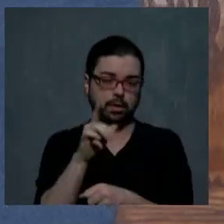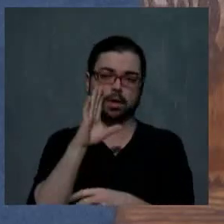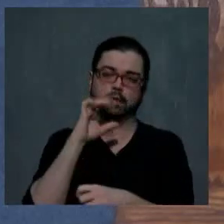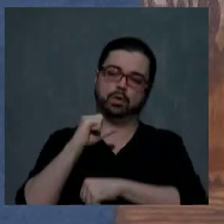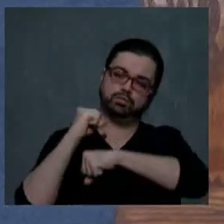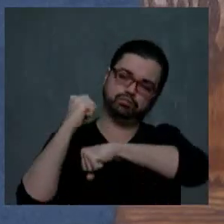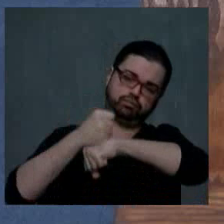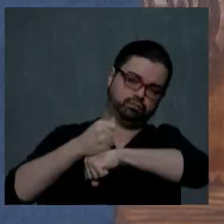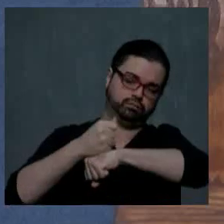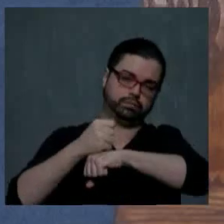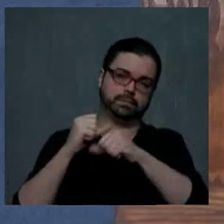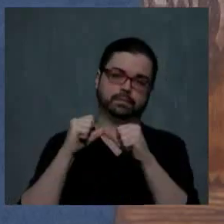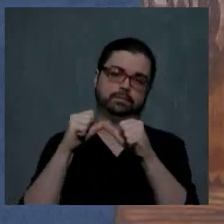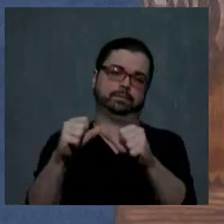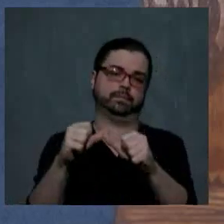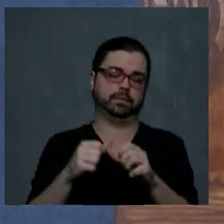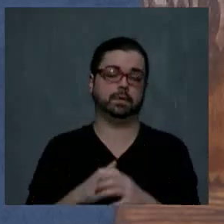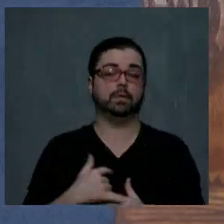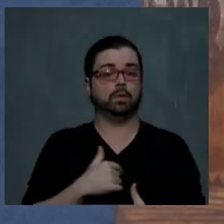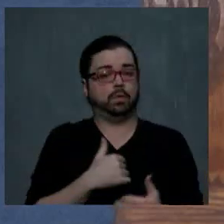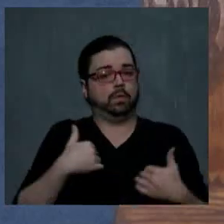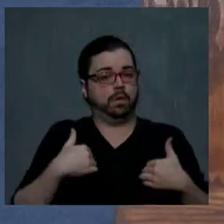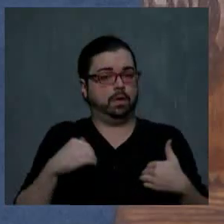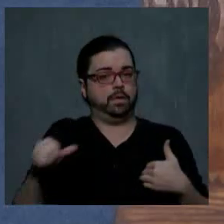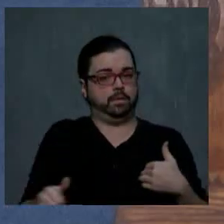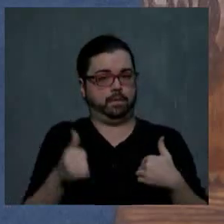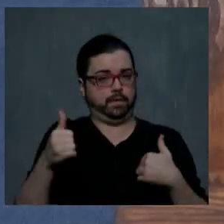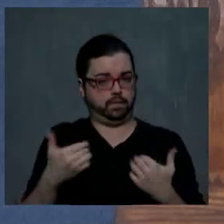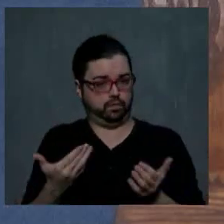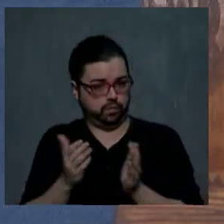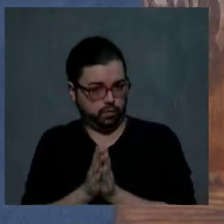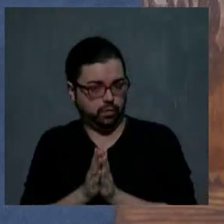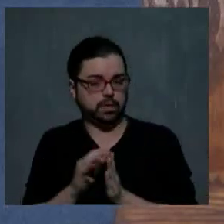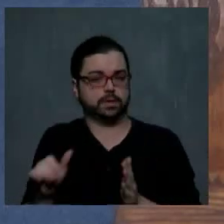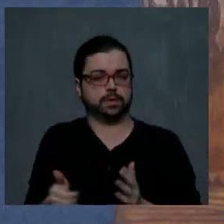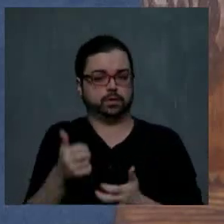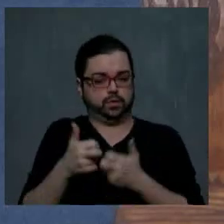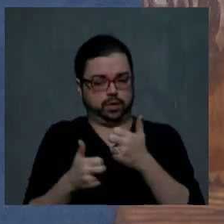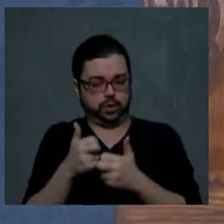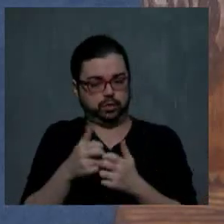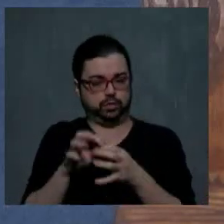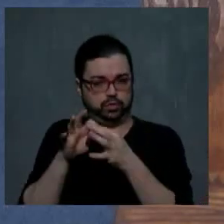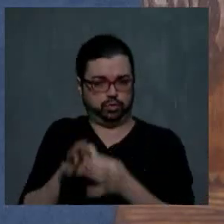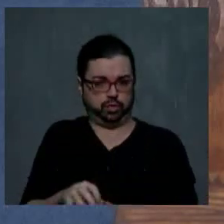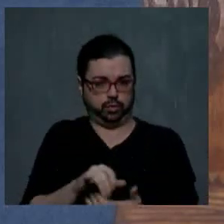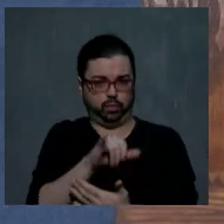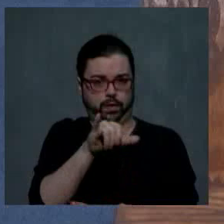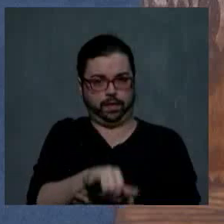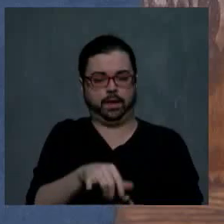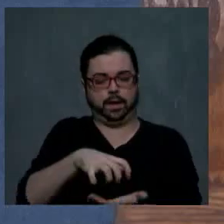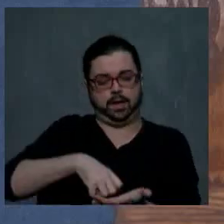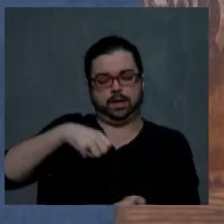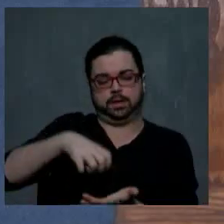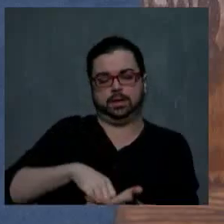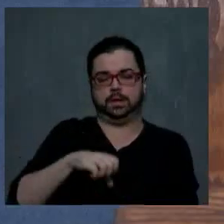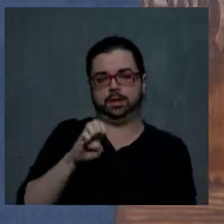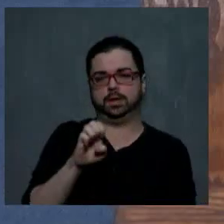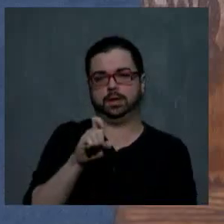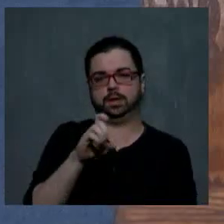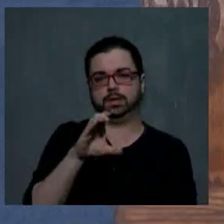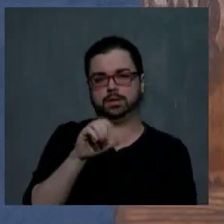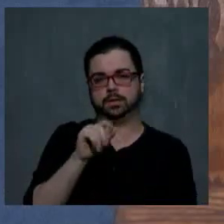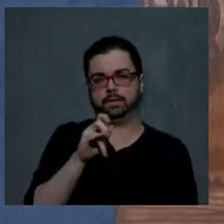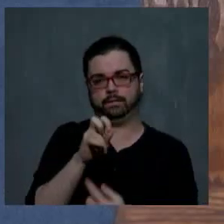other conditions associated with the issuance of that excavation permit that are outlined in the packet and in the